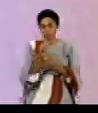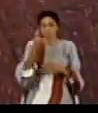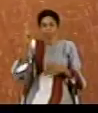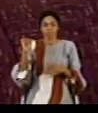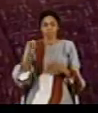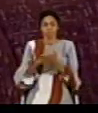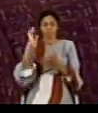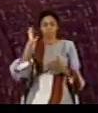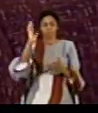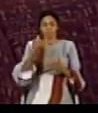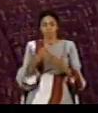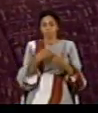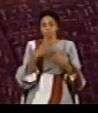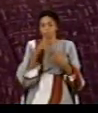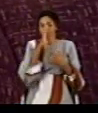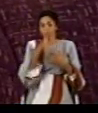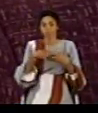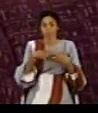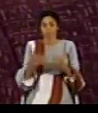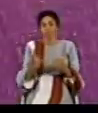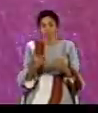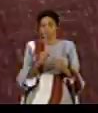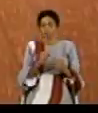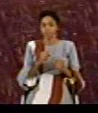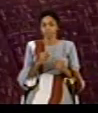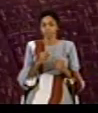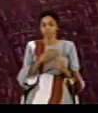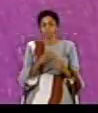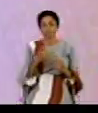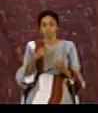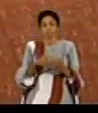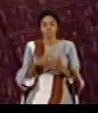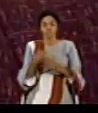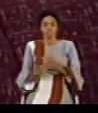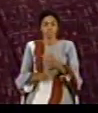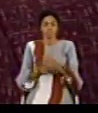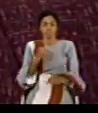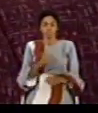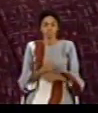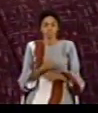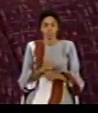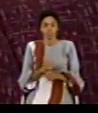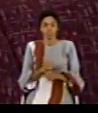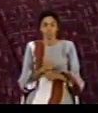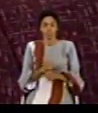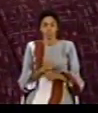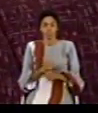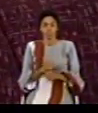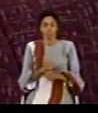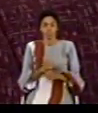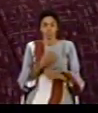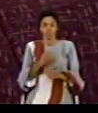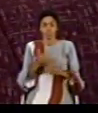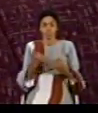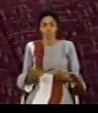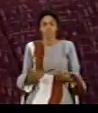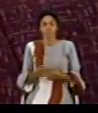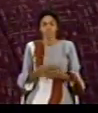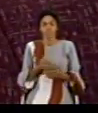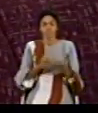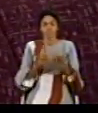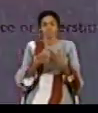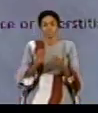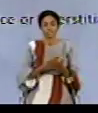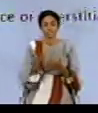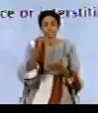healed. This year, January, I did another test. To the glory of God, that there's no form of what, no form of cancer